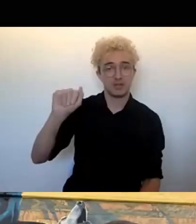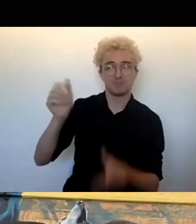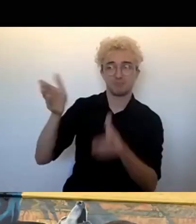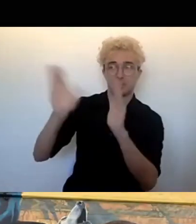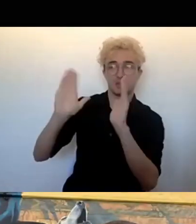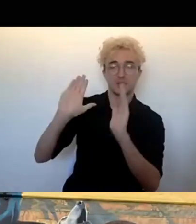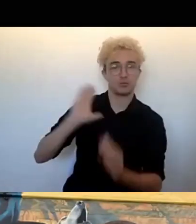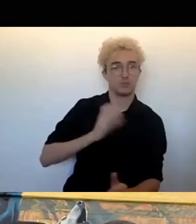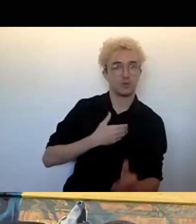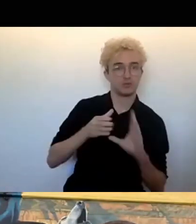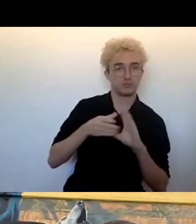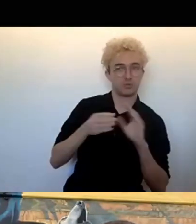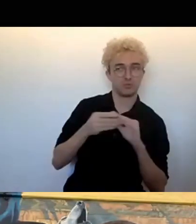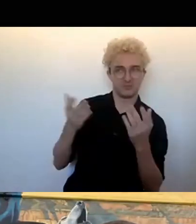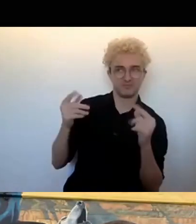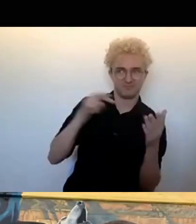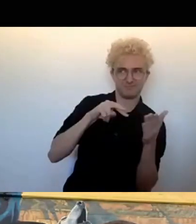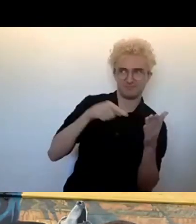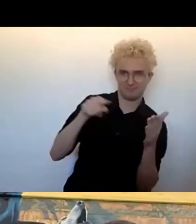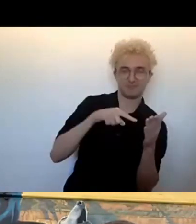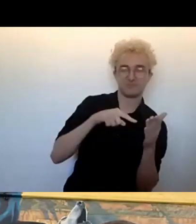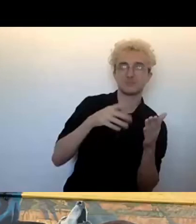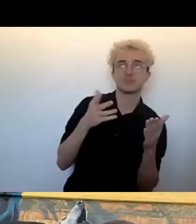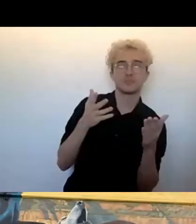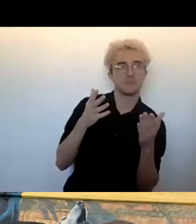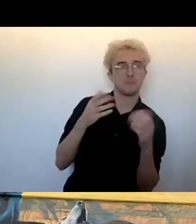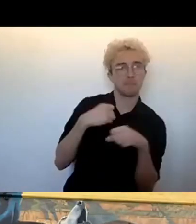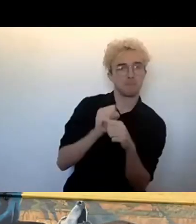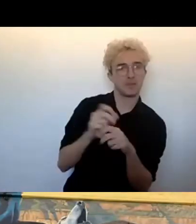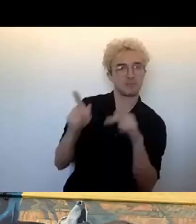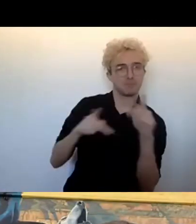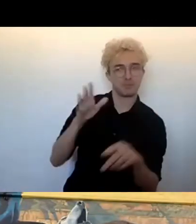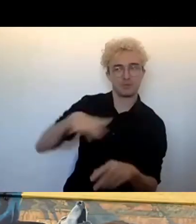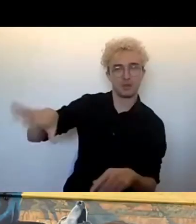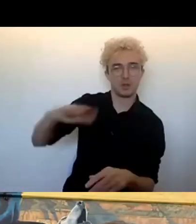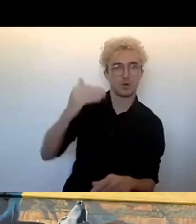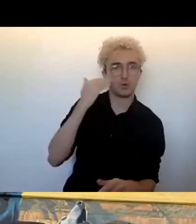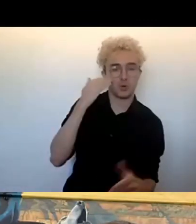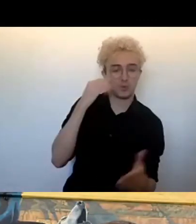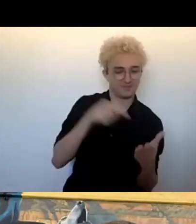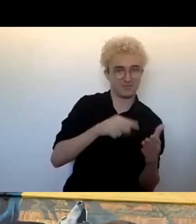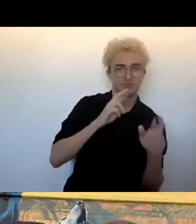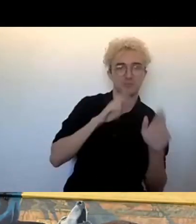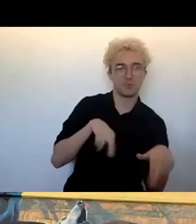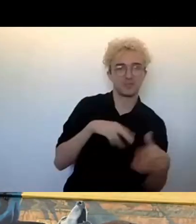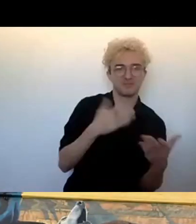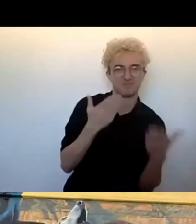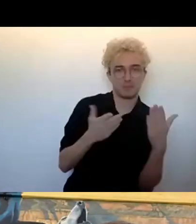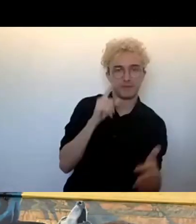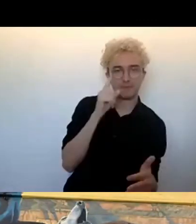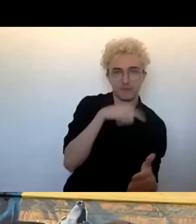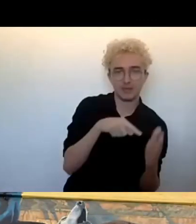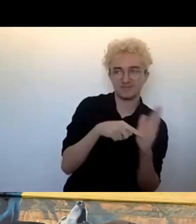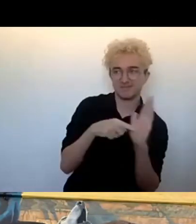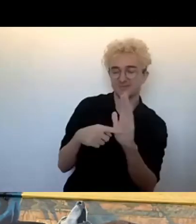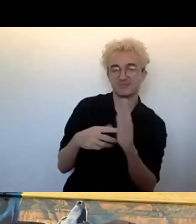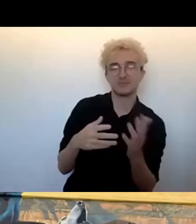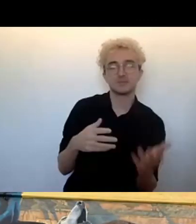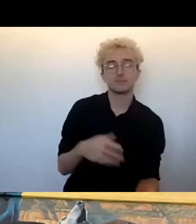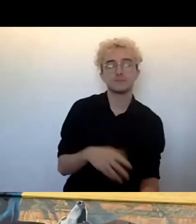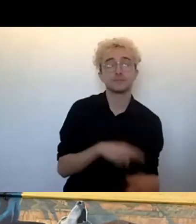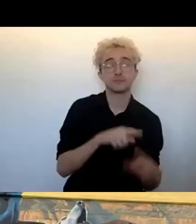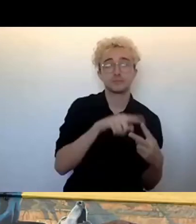of make the public aware that the depredation reports may be being falsified. We have reported it